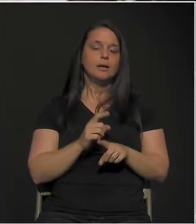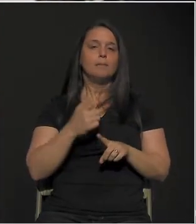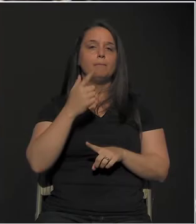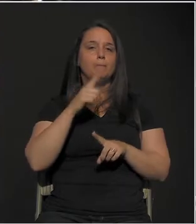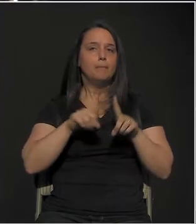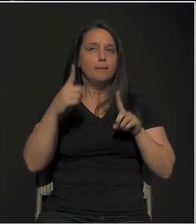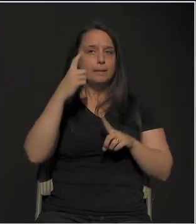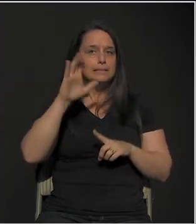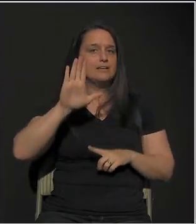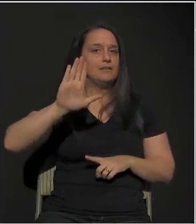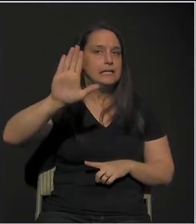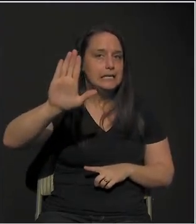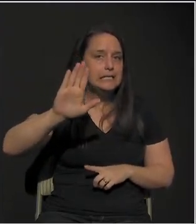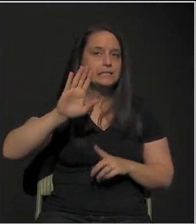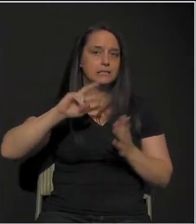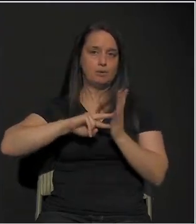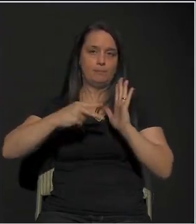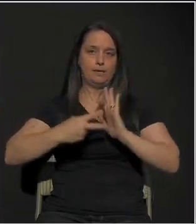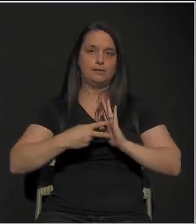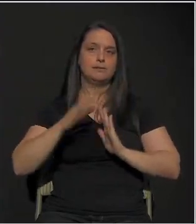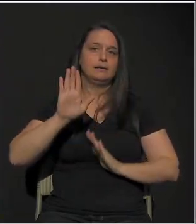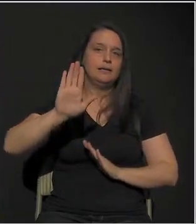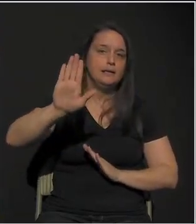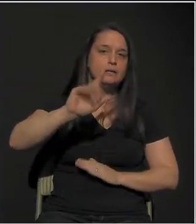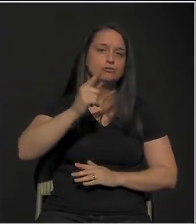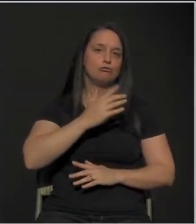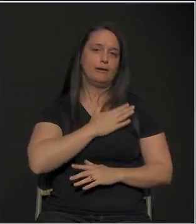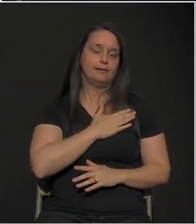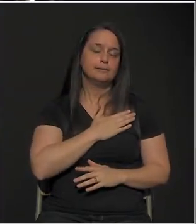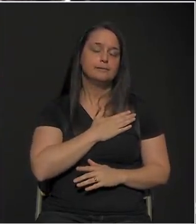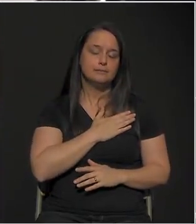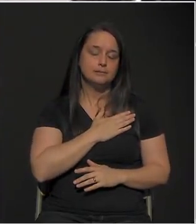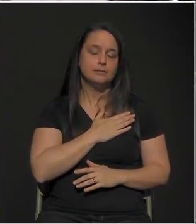you catch that? Because of His own purpose and grace.